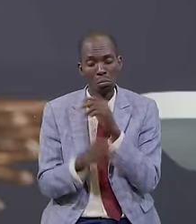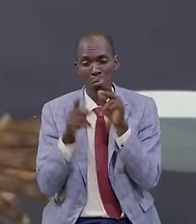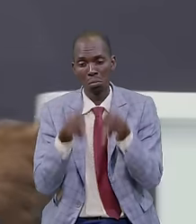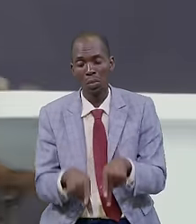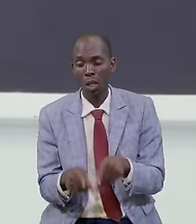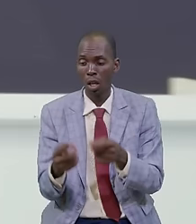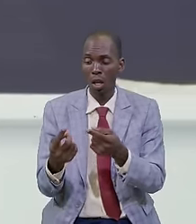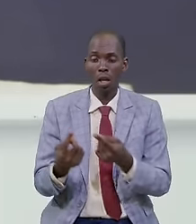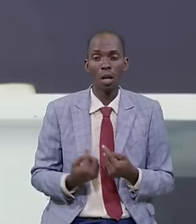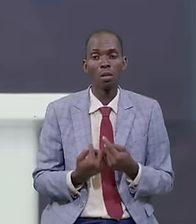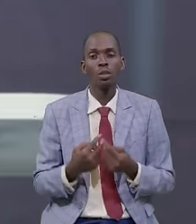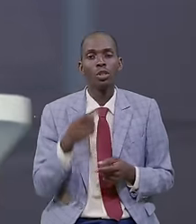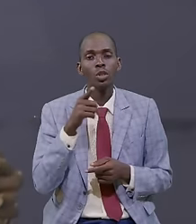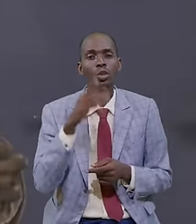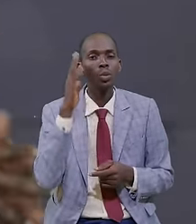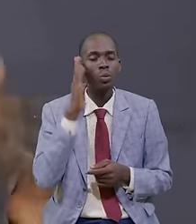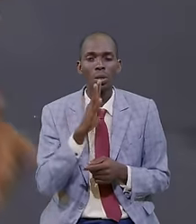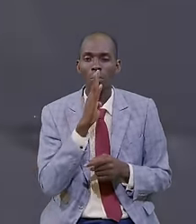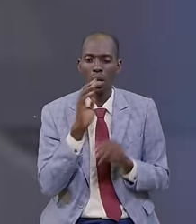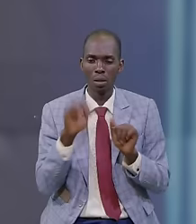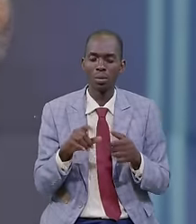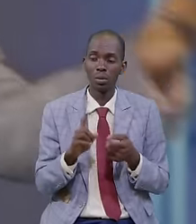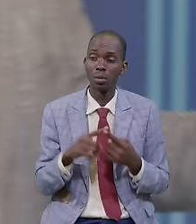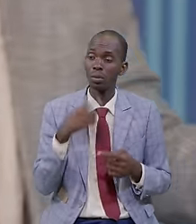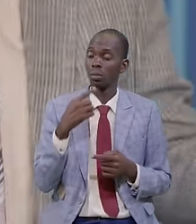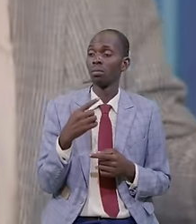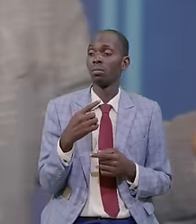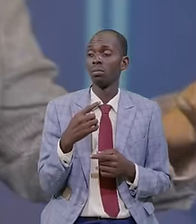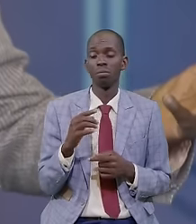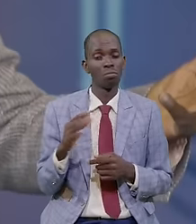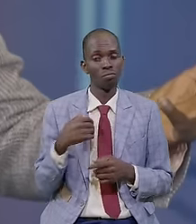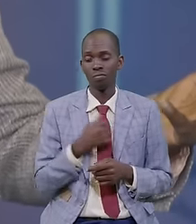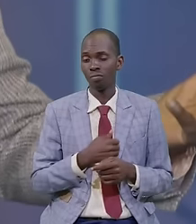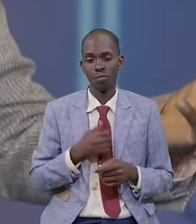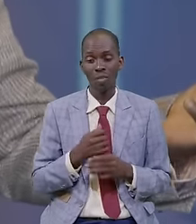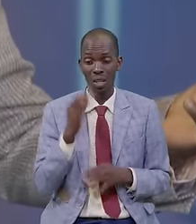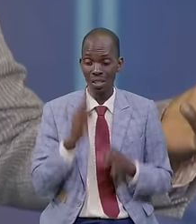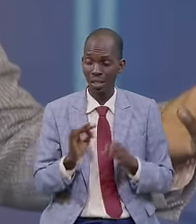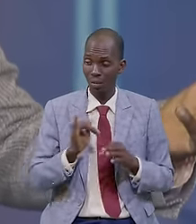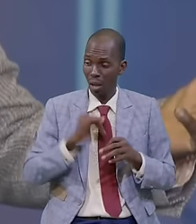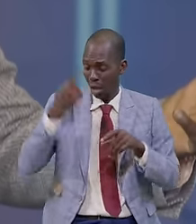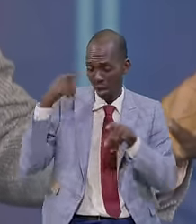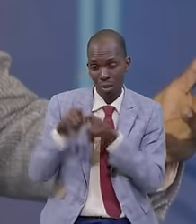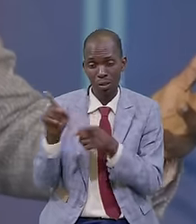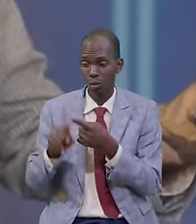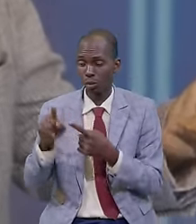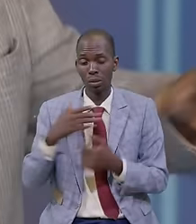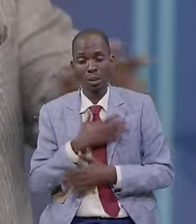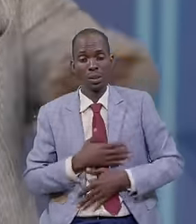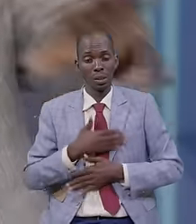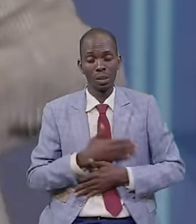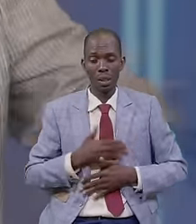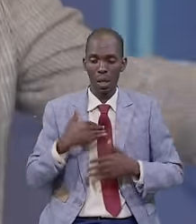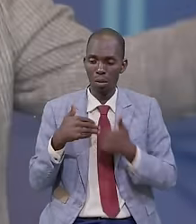comes, you'll be able to say, you wait, if I yield to this and I lose my dream, or